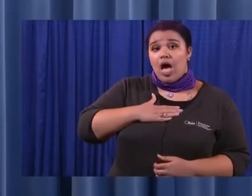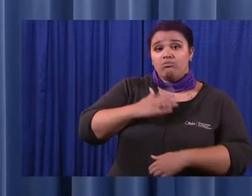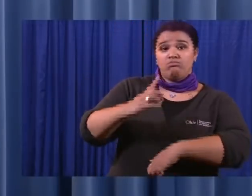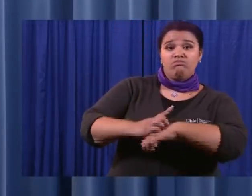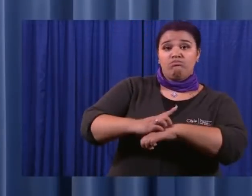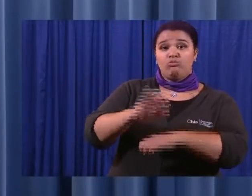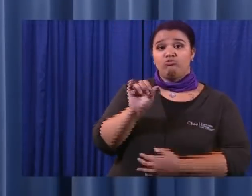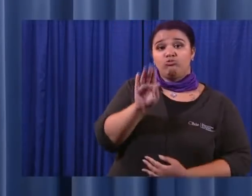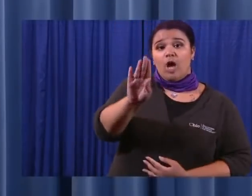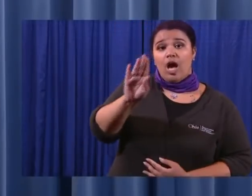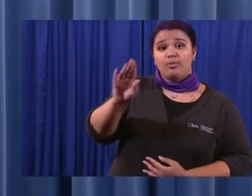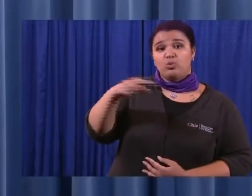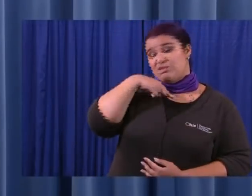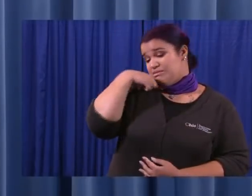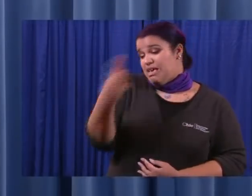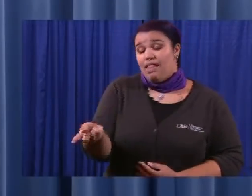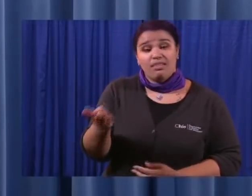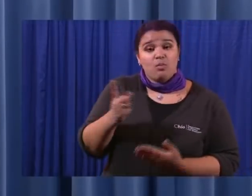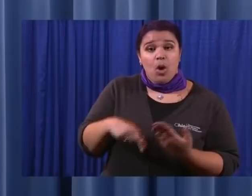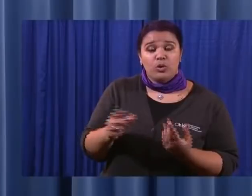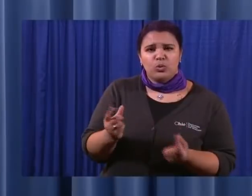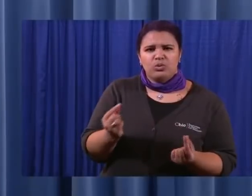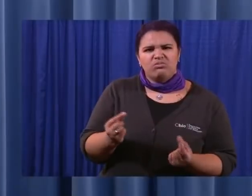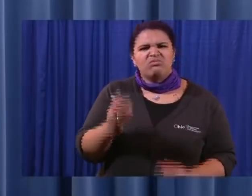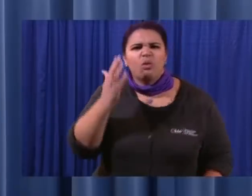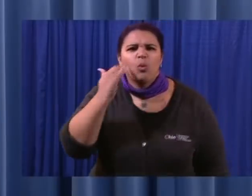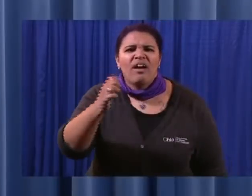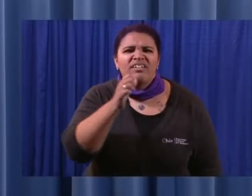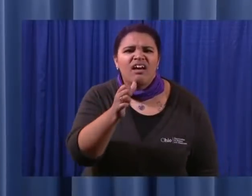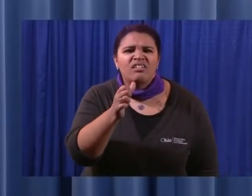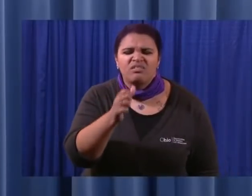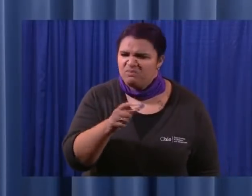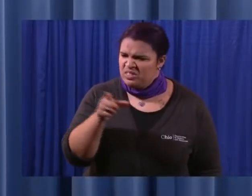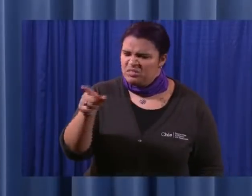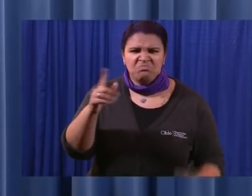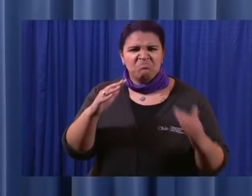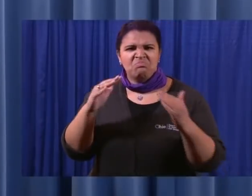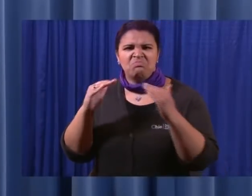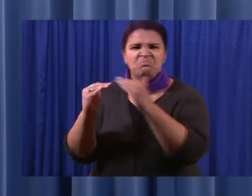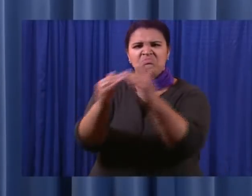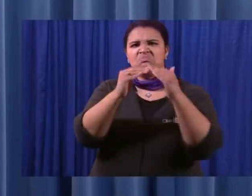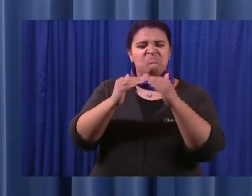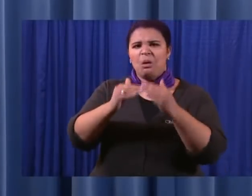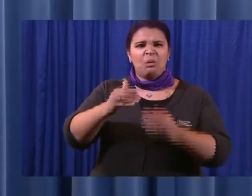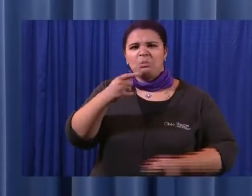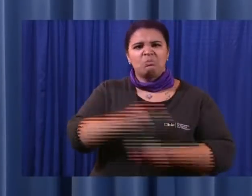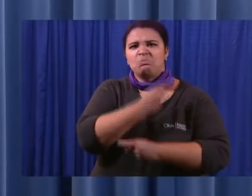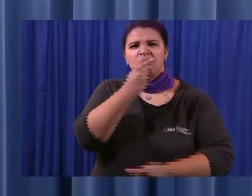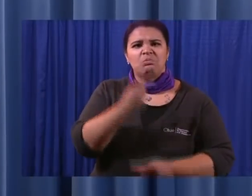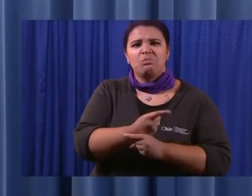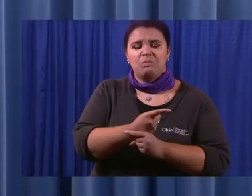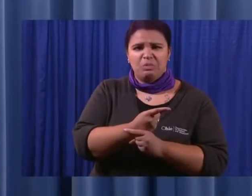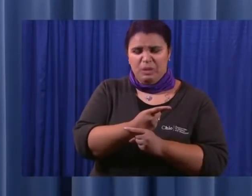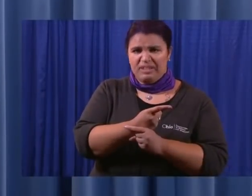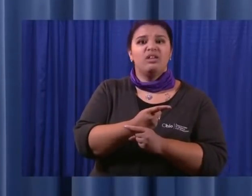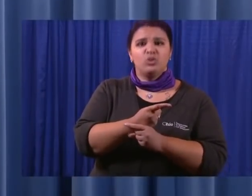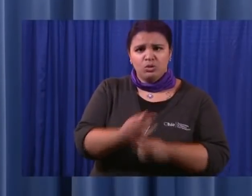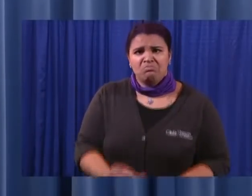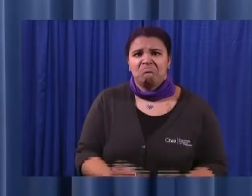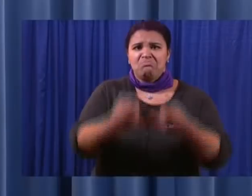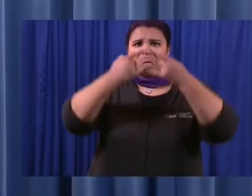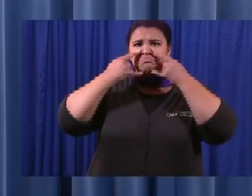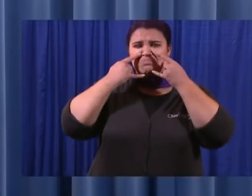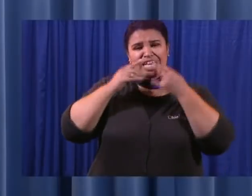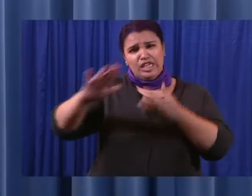same responsibility to his fellow citizens, and doesn't he have a bigger one to model good behavior?